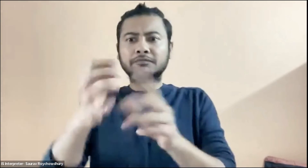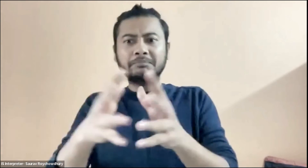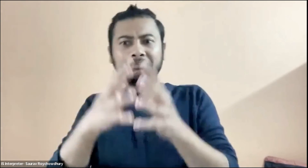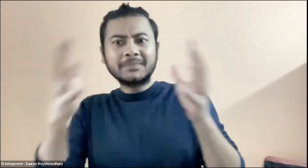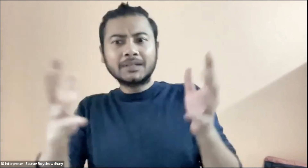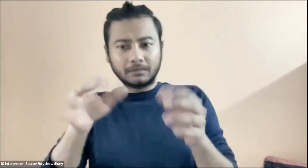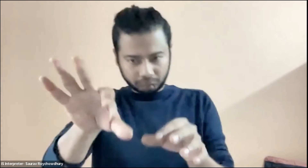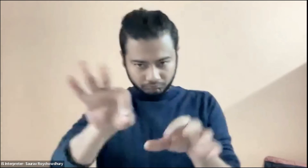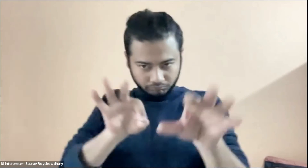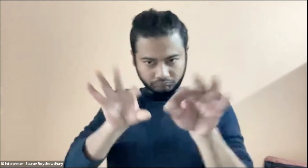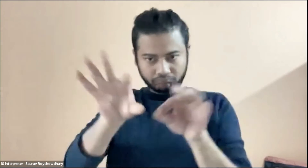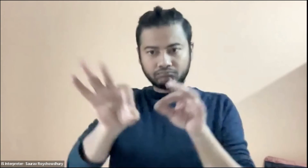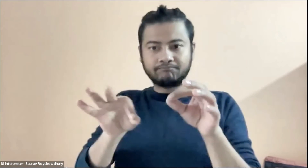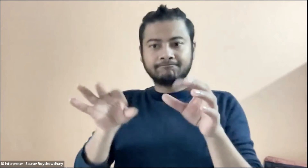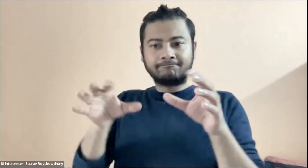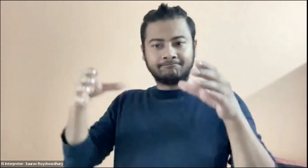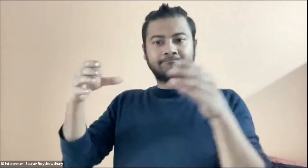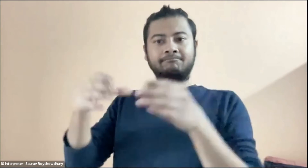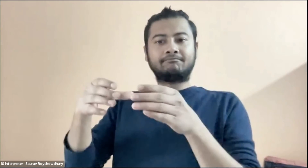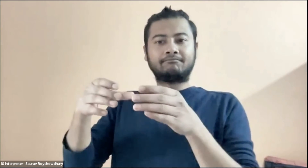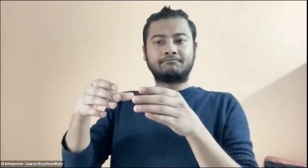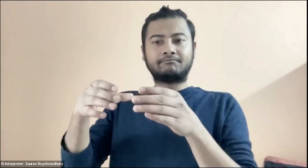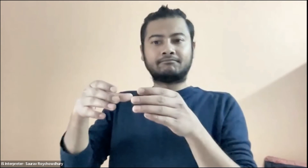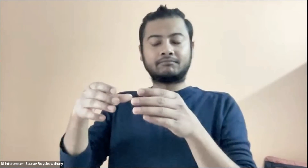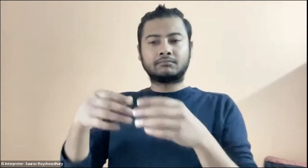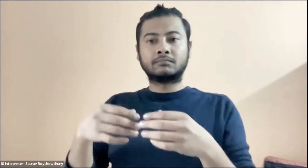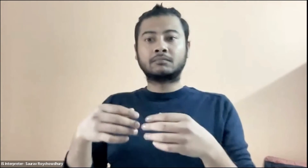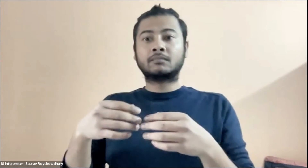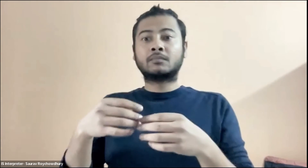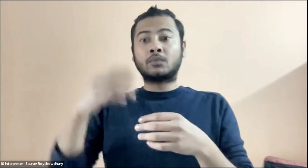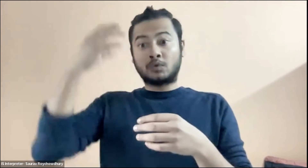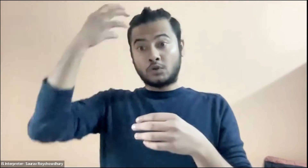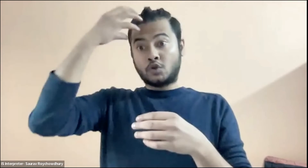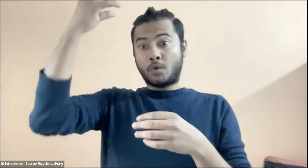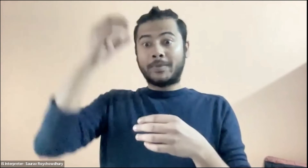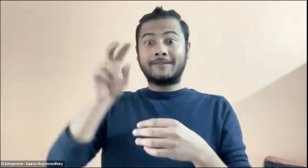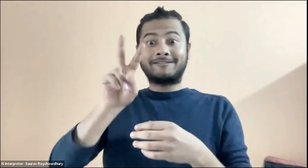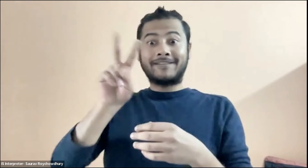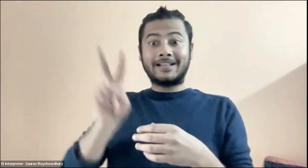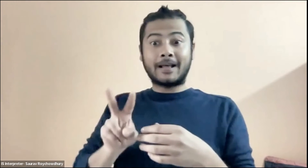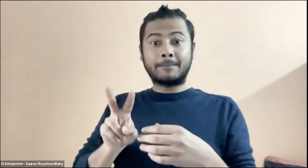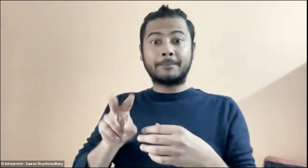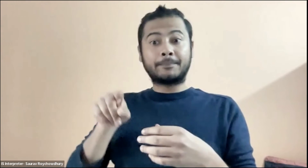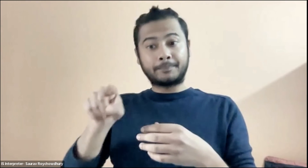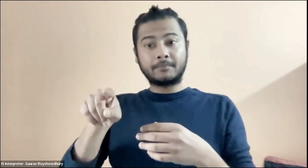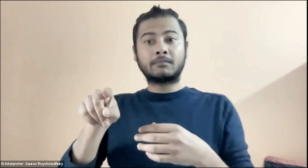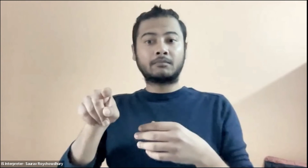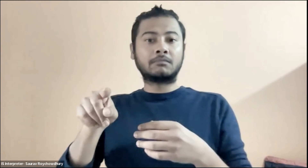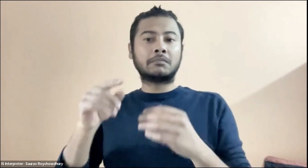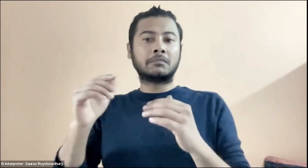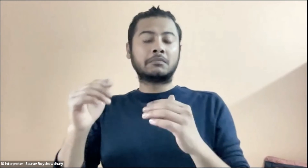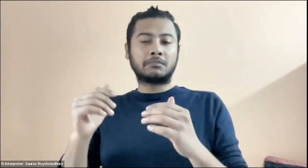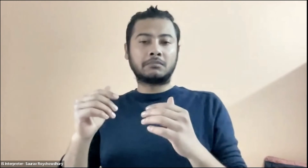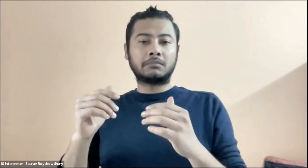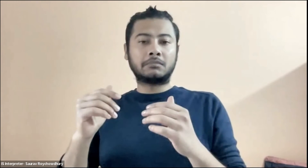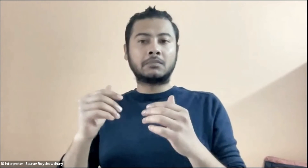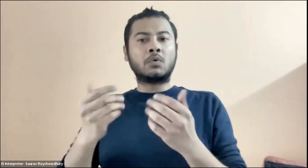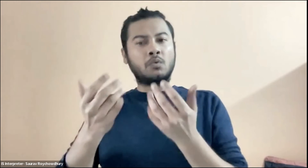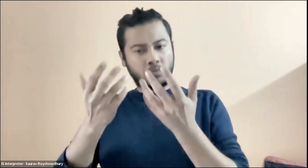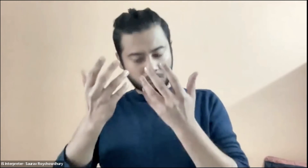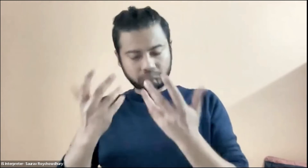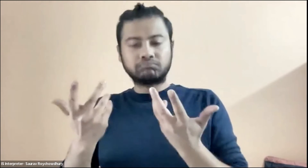The government of Vietnam has a very high political commitment to achieve universal